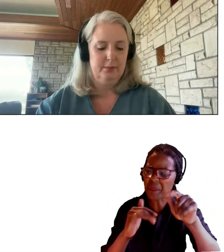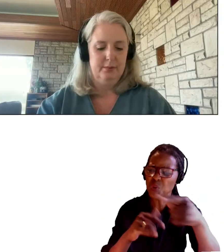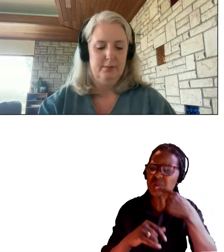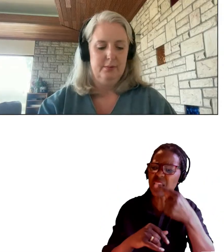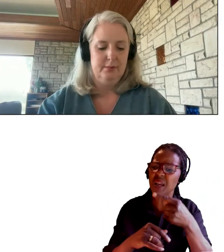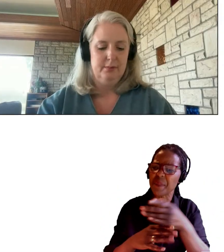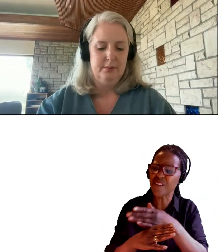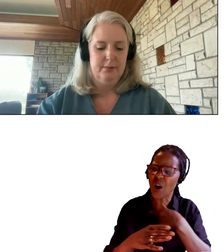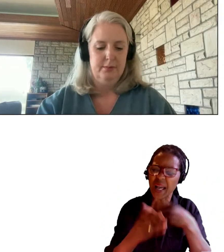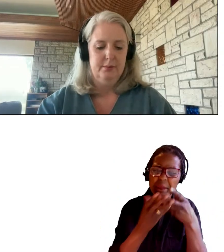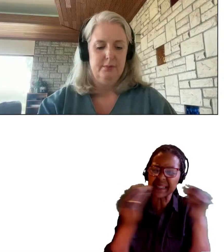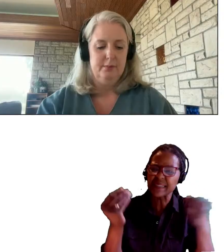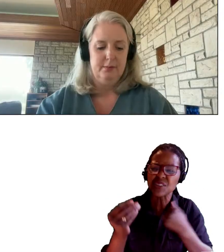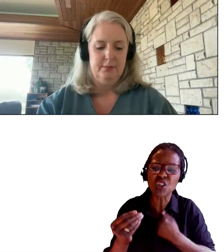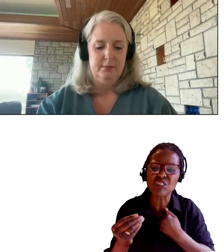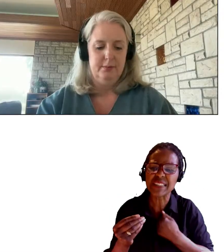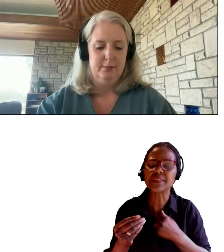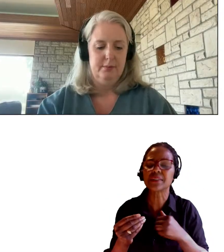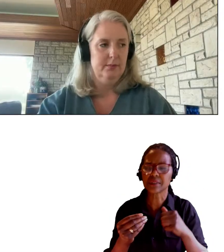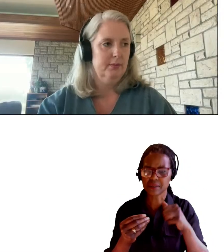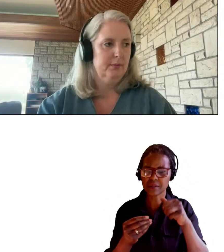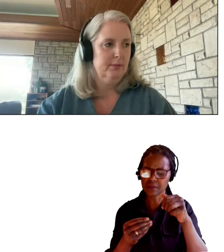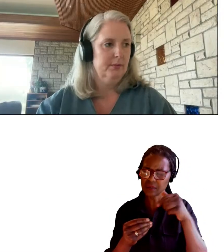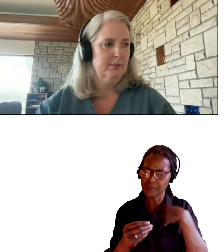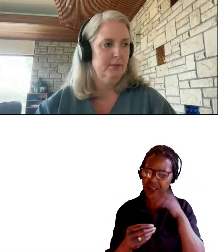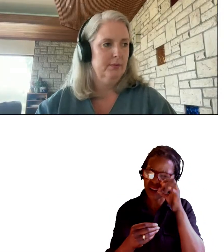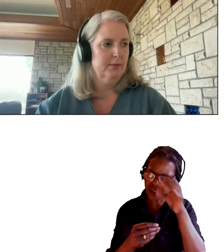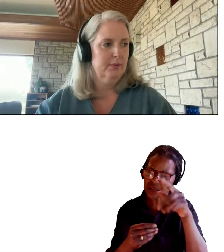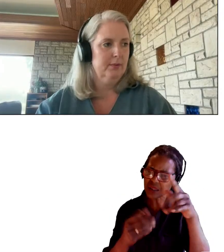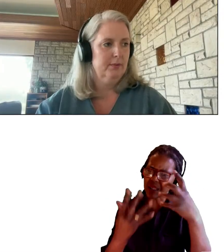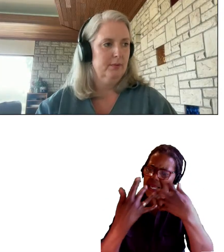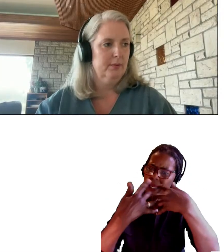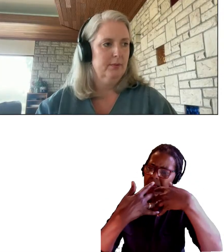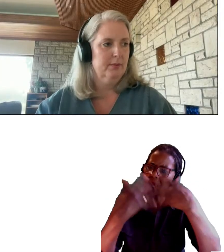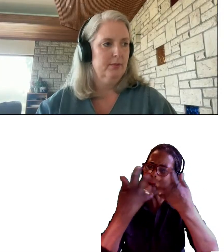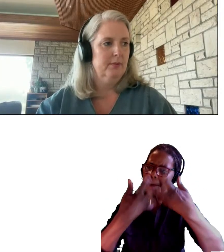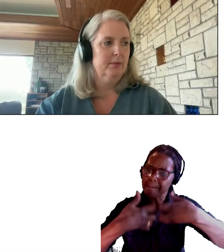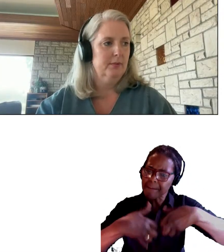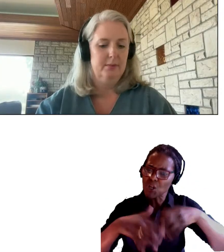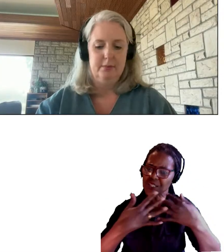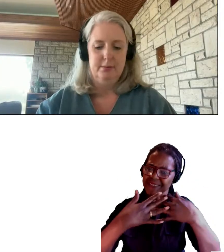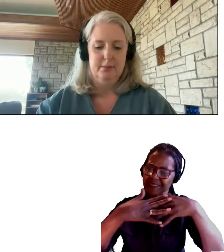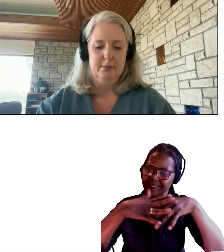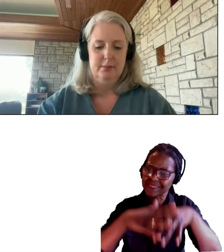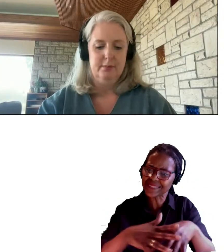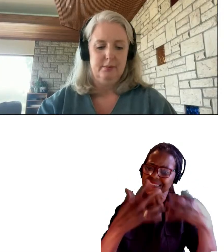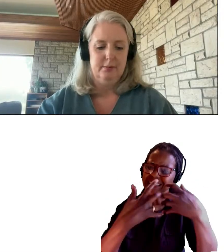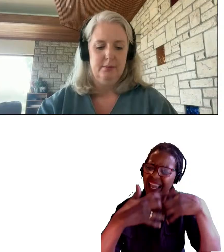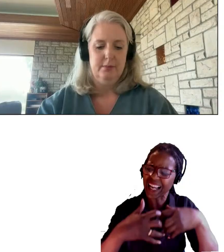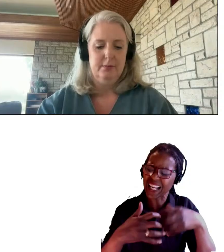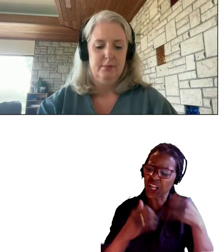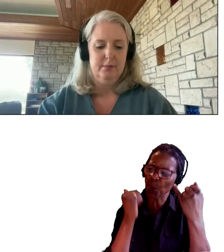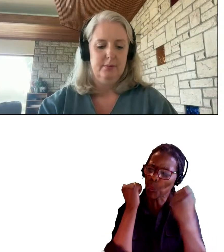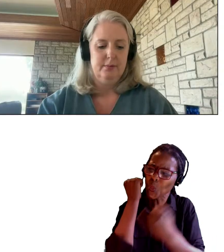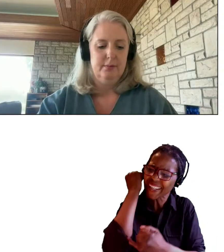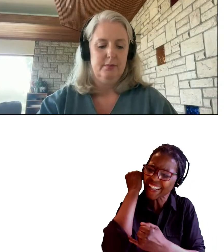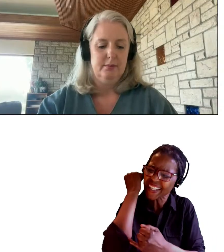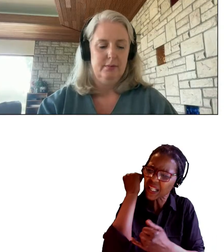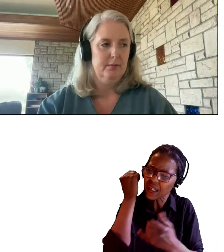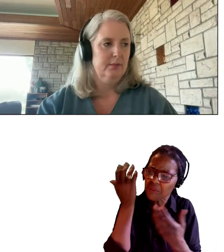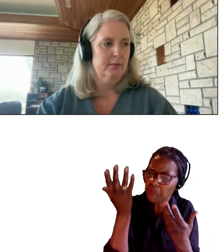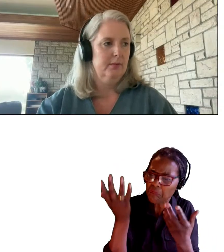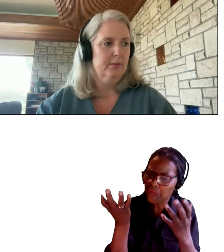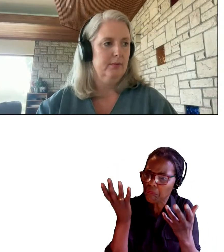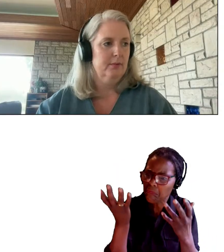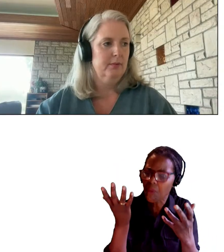but was there any type of immersive tech that you kind of felt in some of the applications that felt like weaker examples, or kind of like not